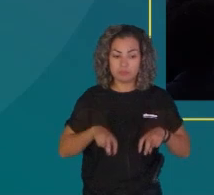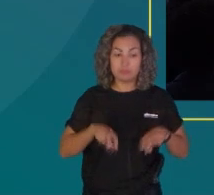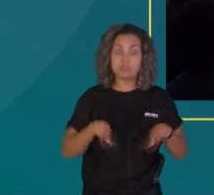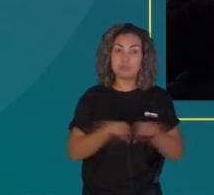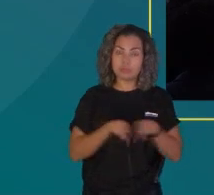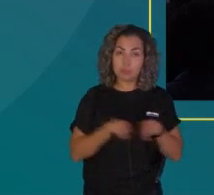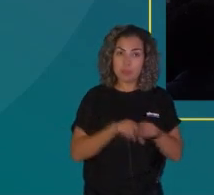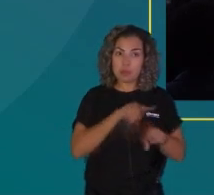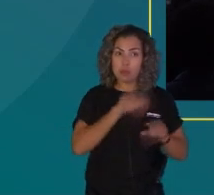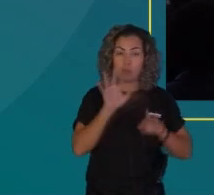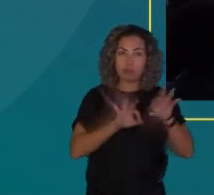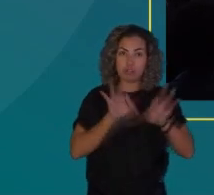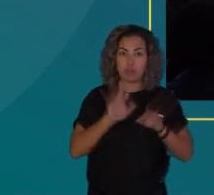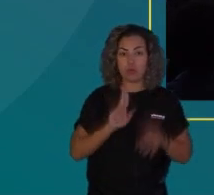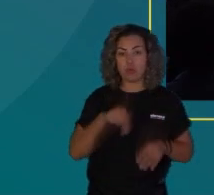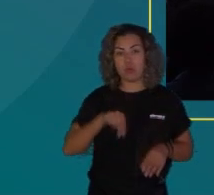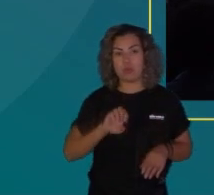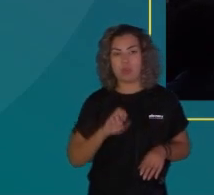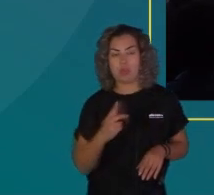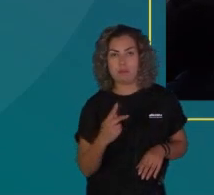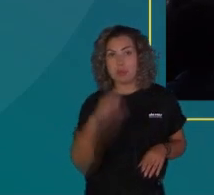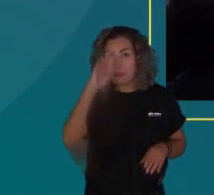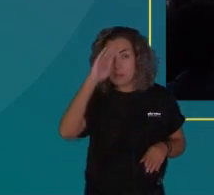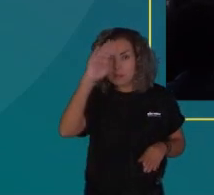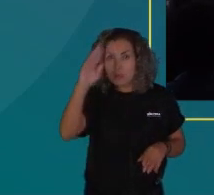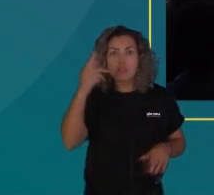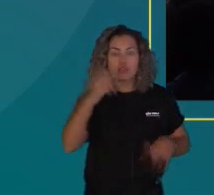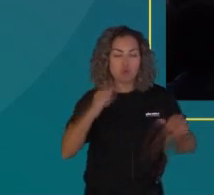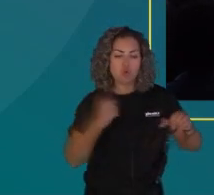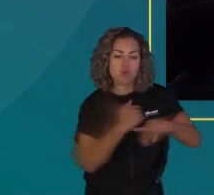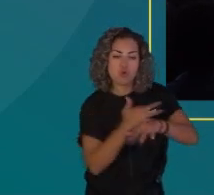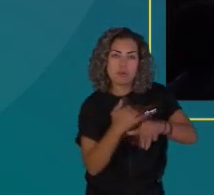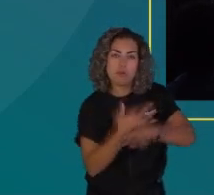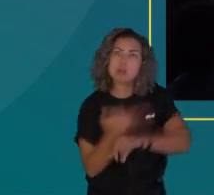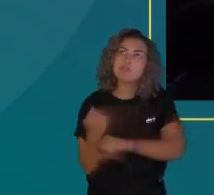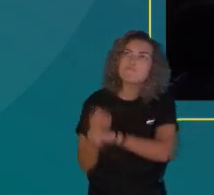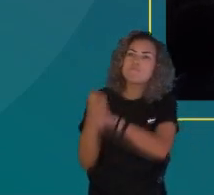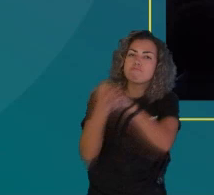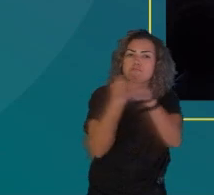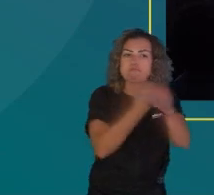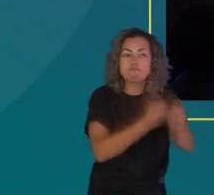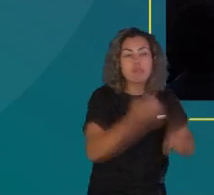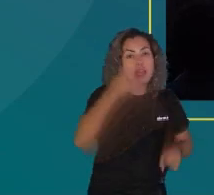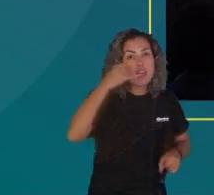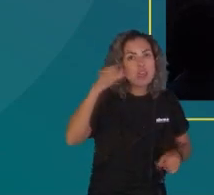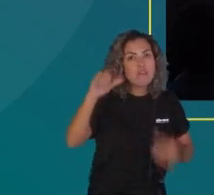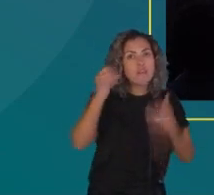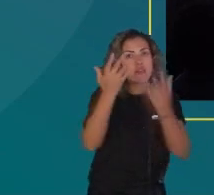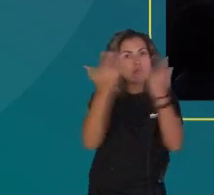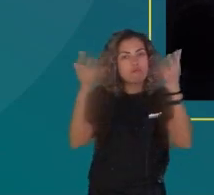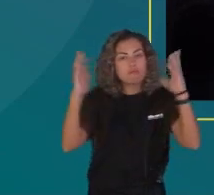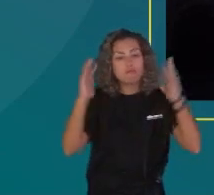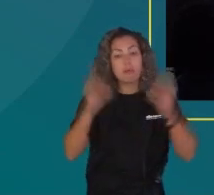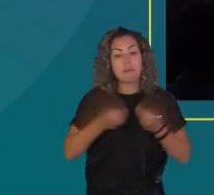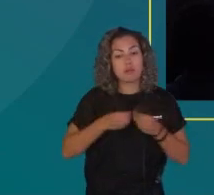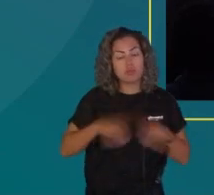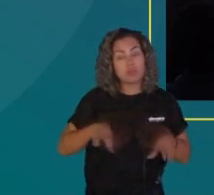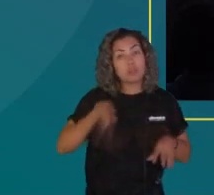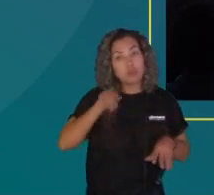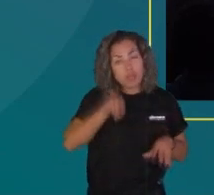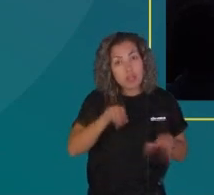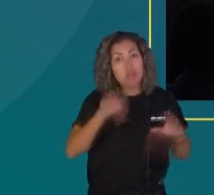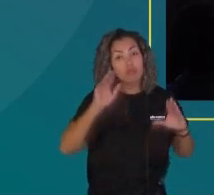and the Generation Restoration Project, for those who do not know, focuses on promoting restoration at